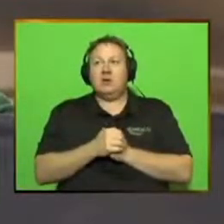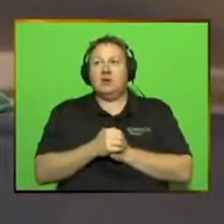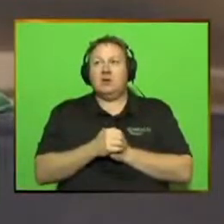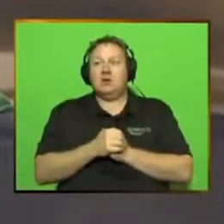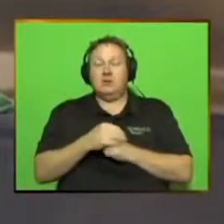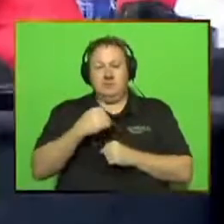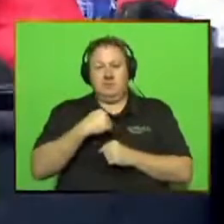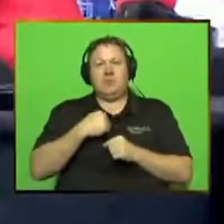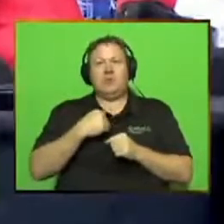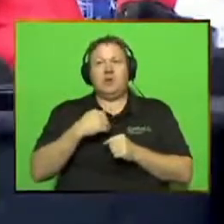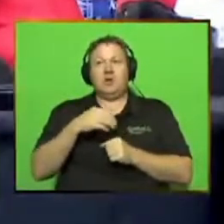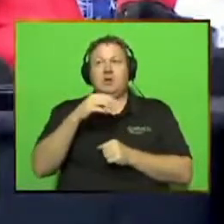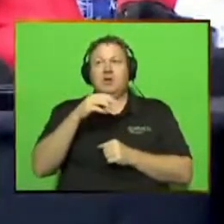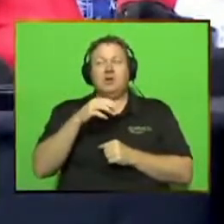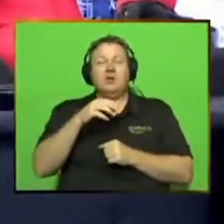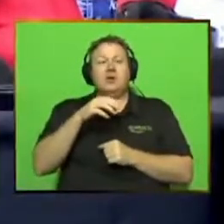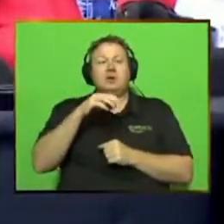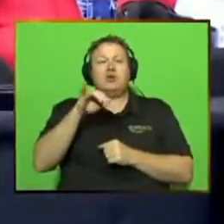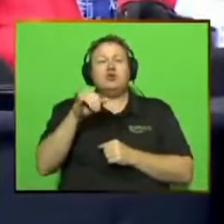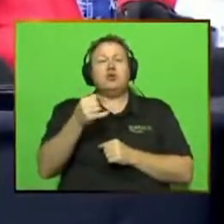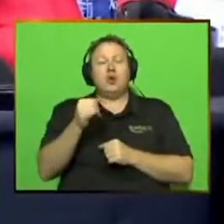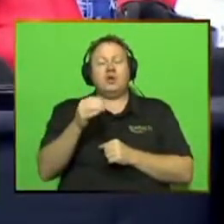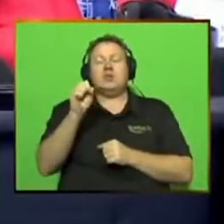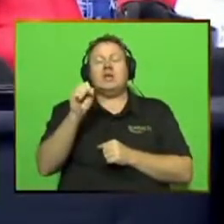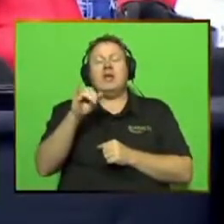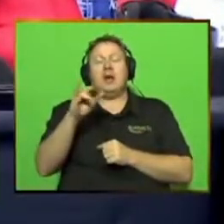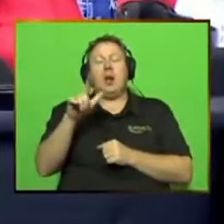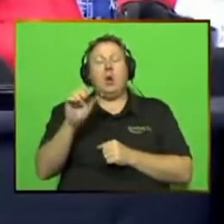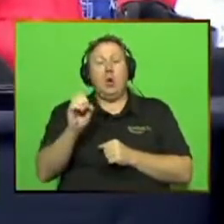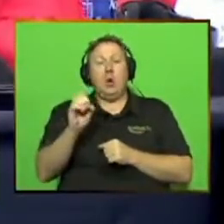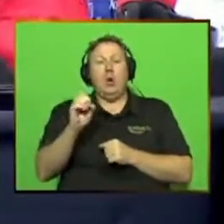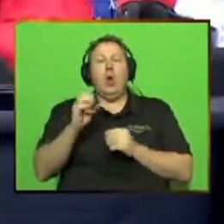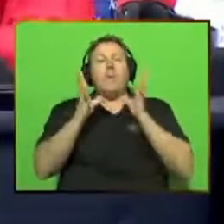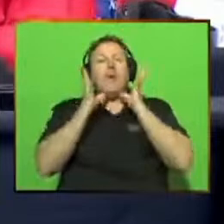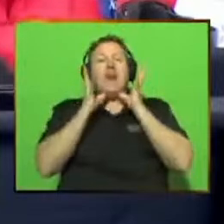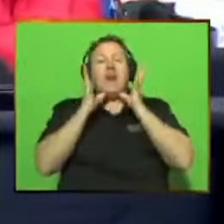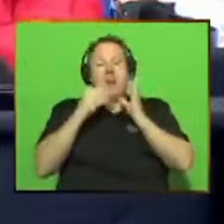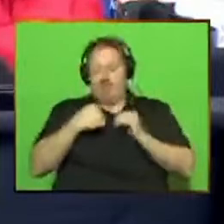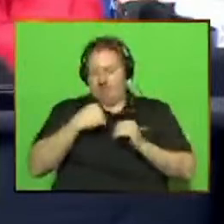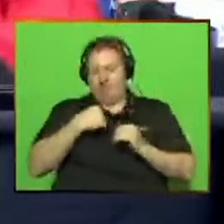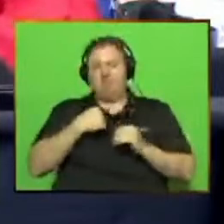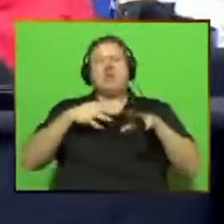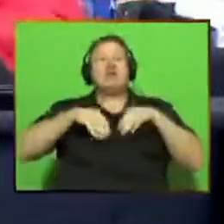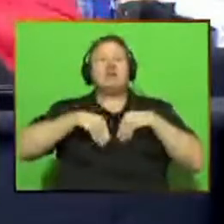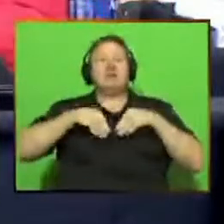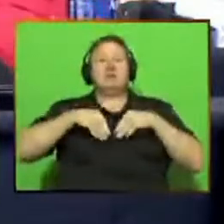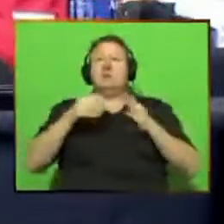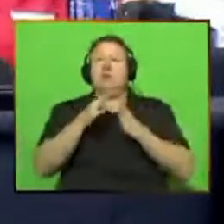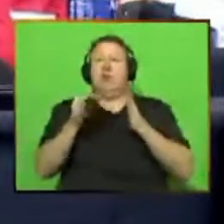I, Julius Sello Malema, accept the nomination. Thank you.